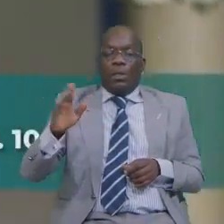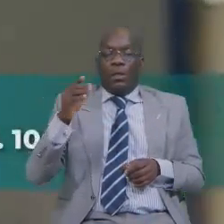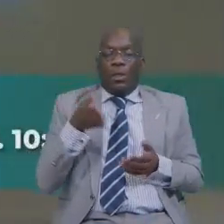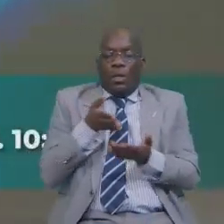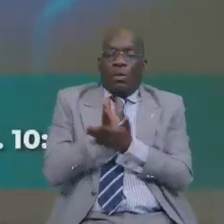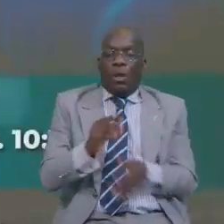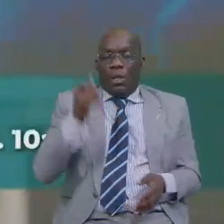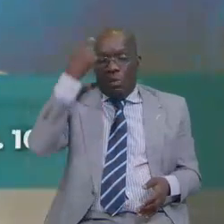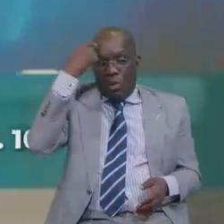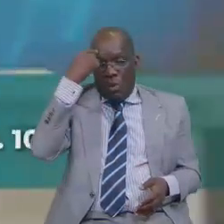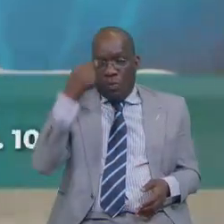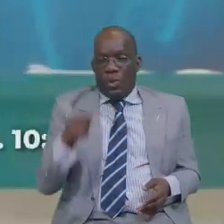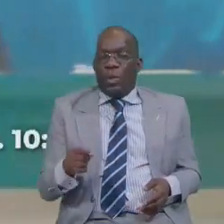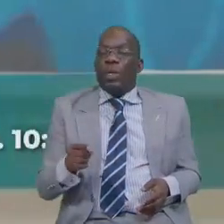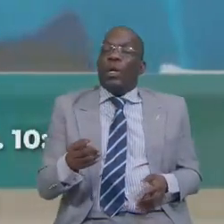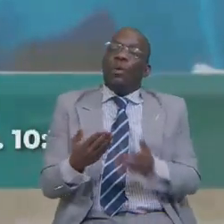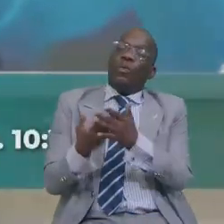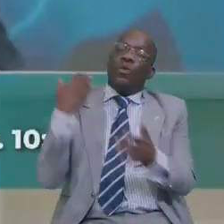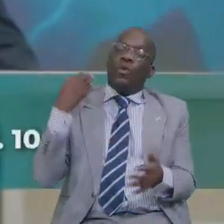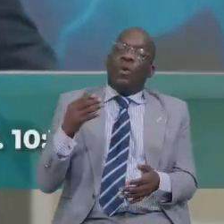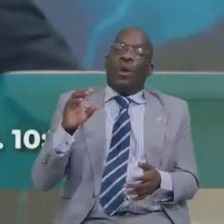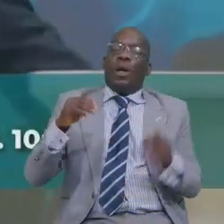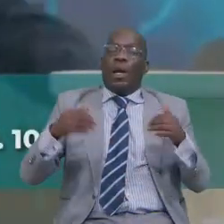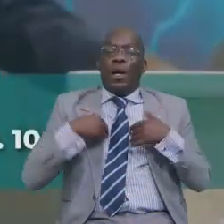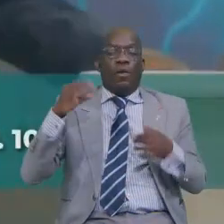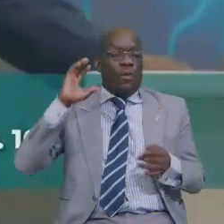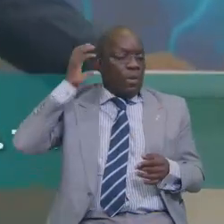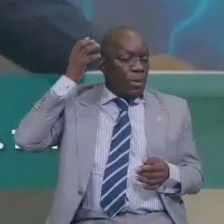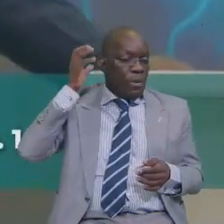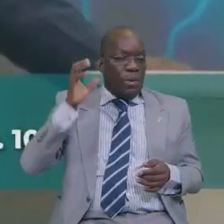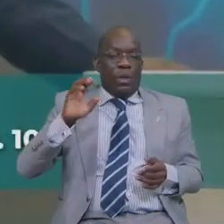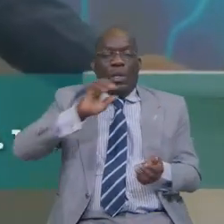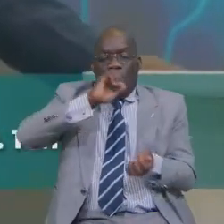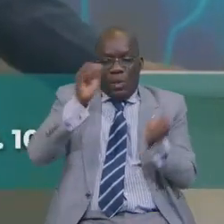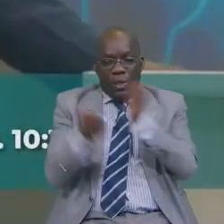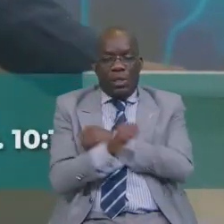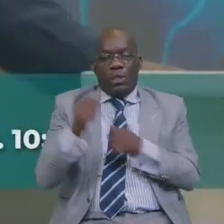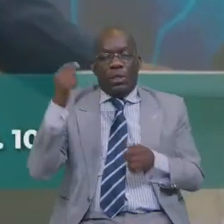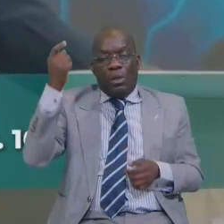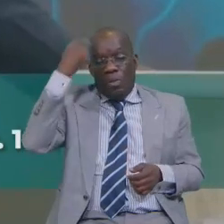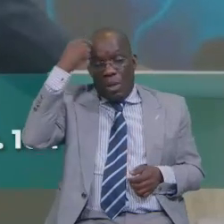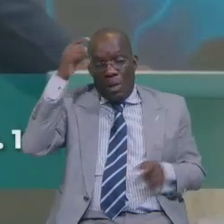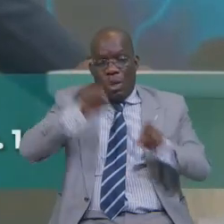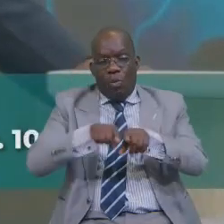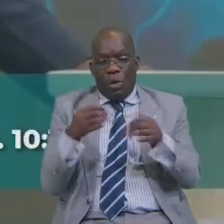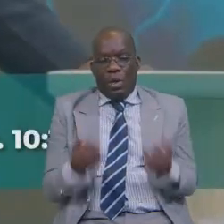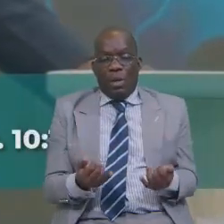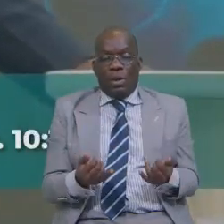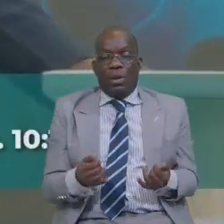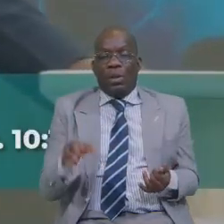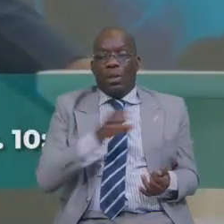an insane mind, a twisted mind, a violent mind. But now